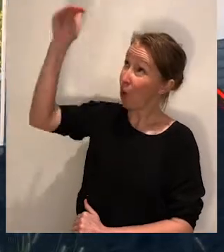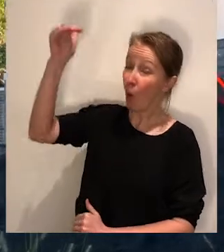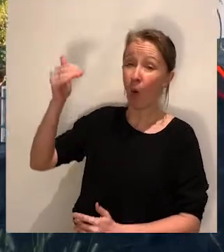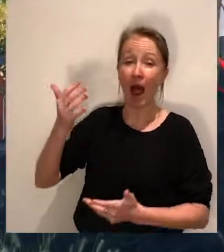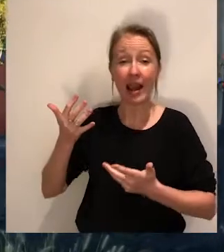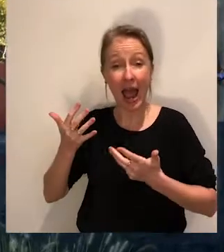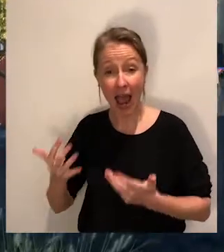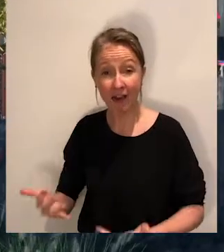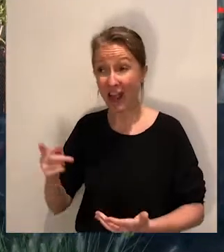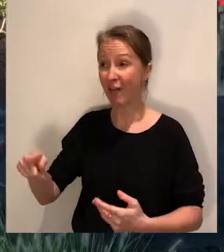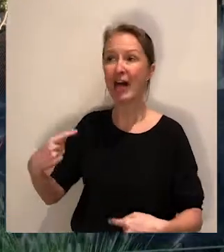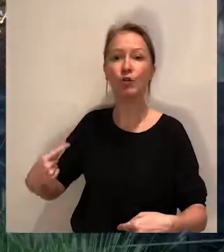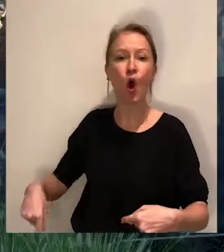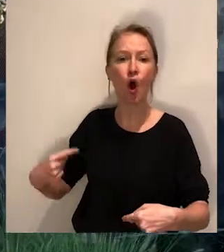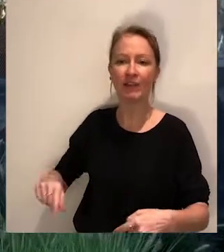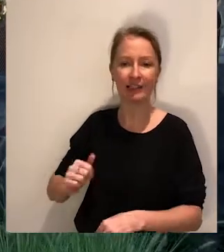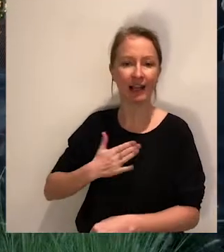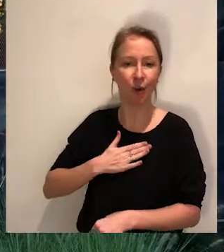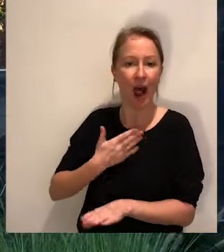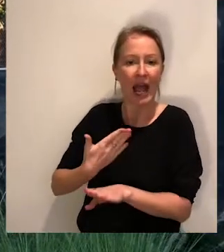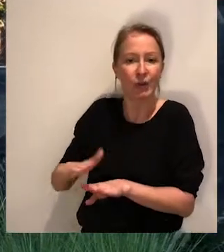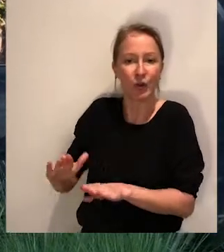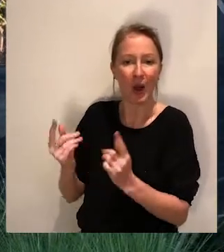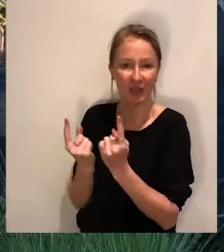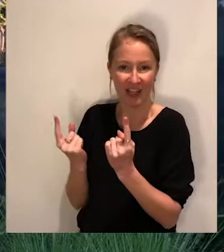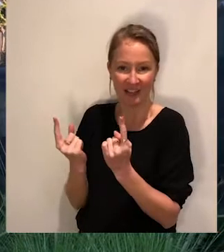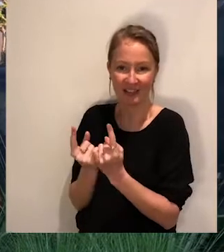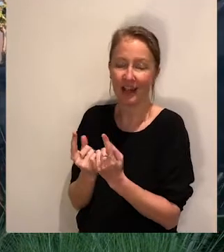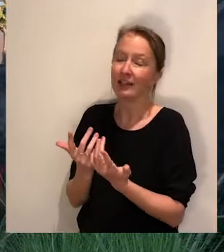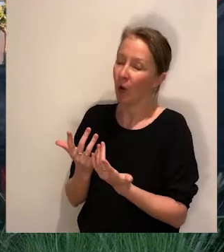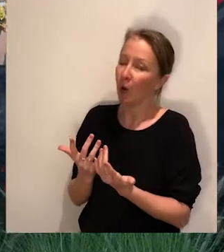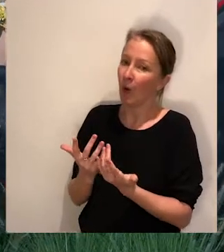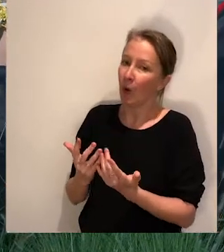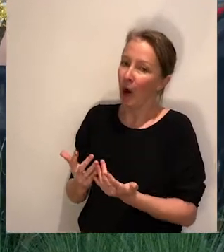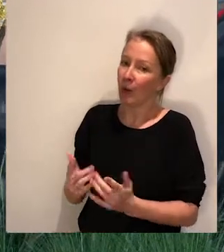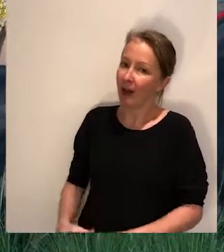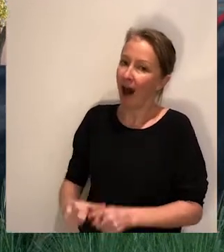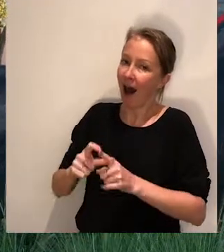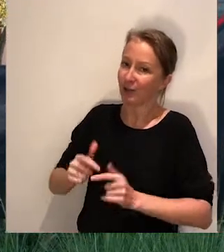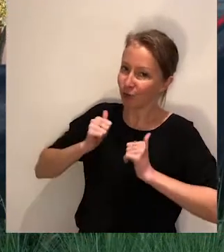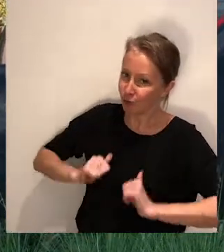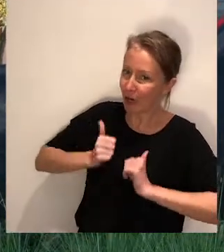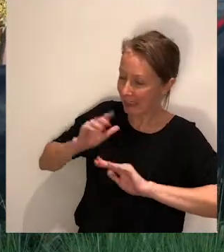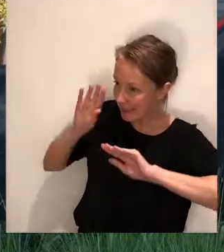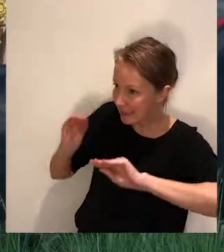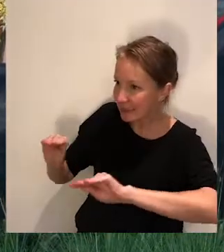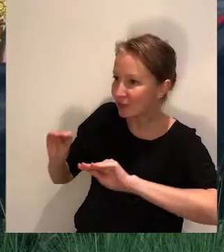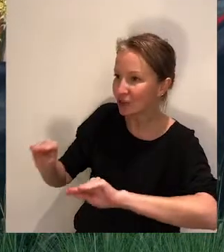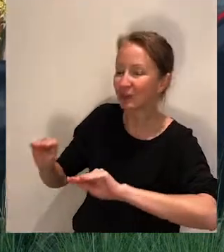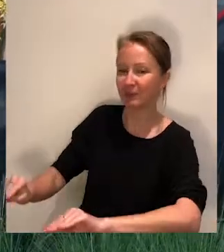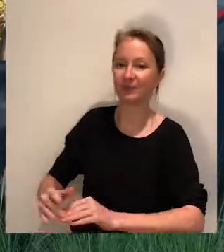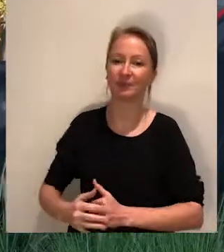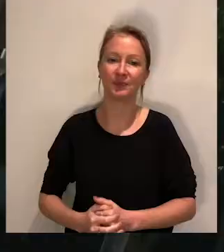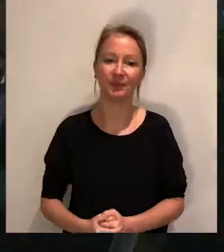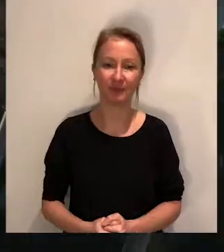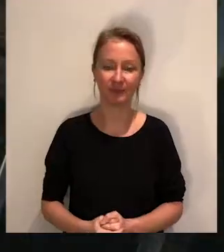things. So it was small steps for a tall animal. And walking onto unsteady ground